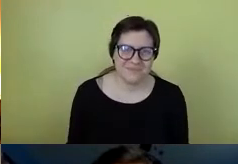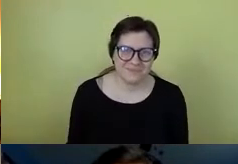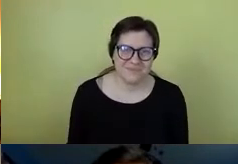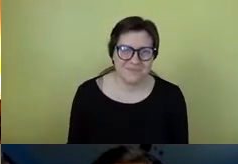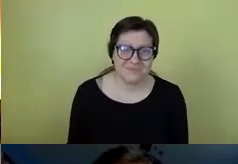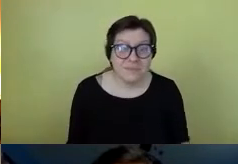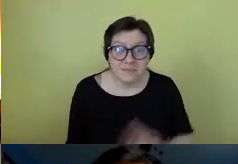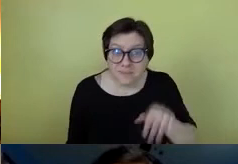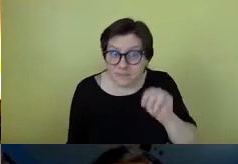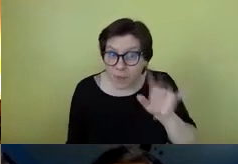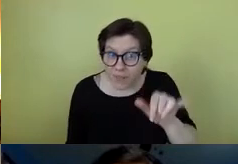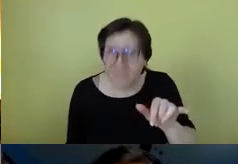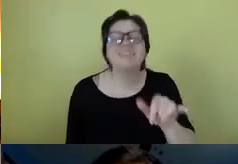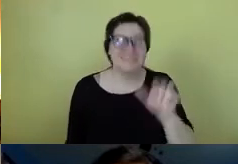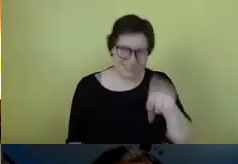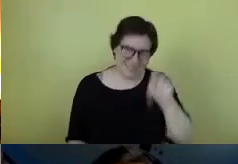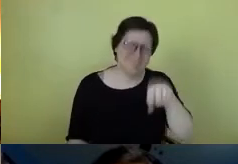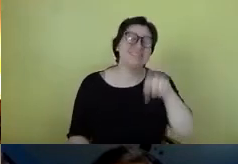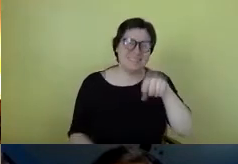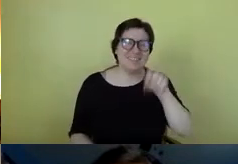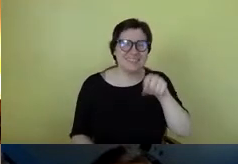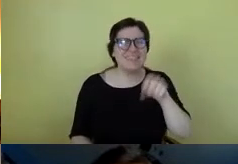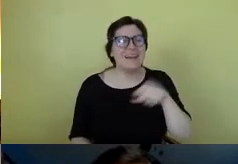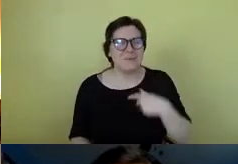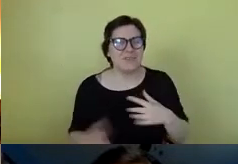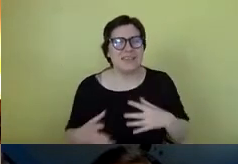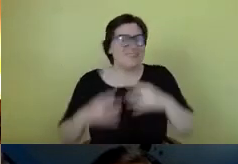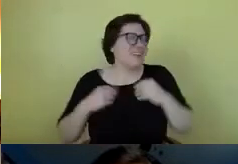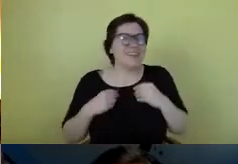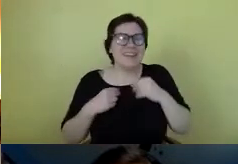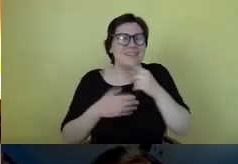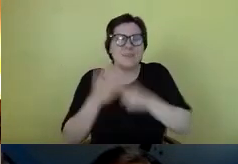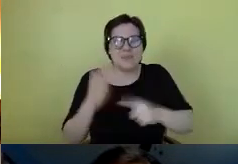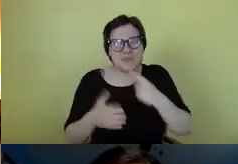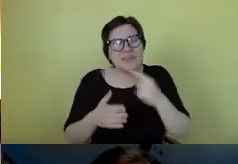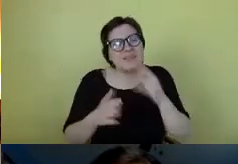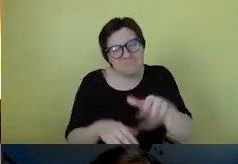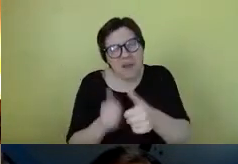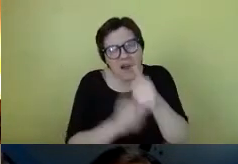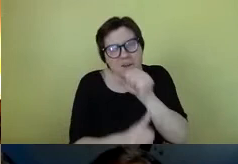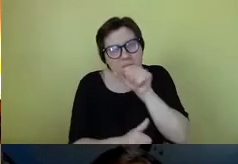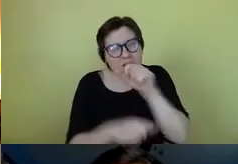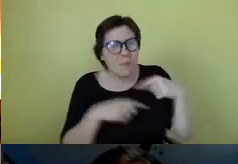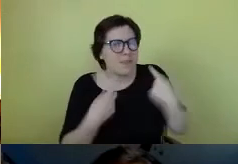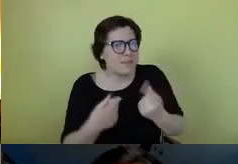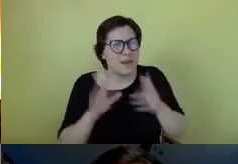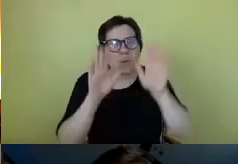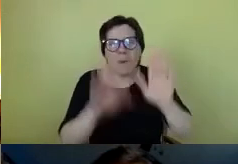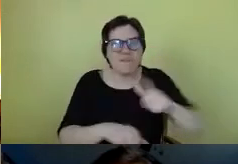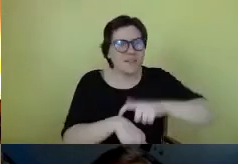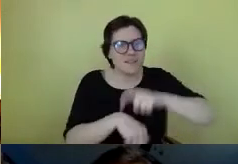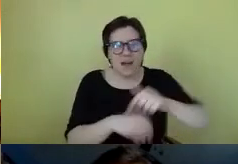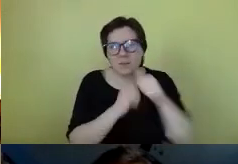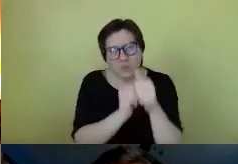Molly? Yes. No, I'm just taking it all in. Archbishop, this has been such an incredible time that we've been able to